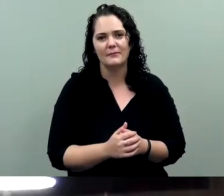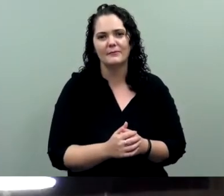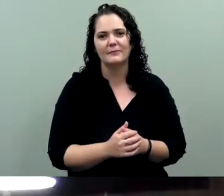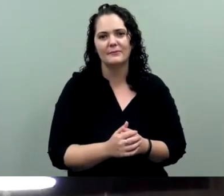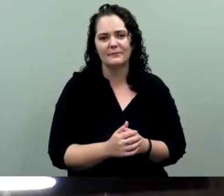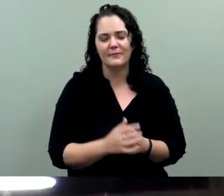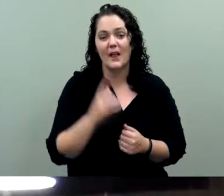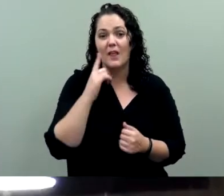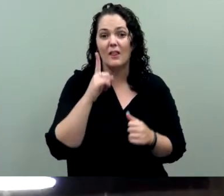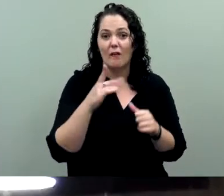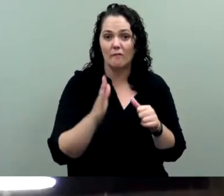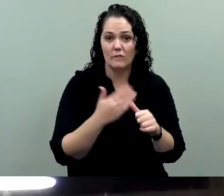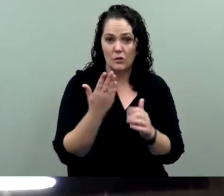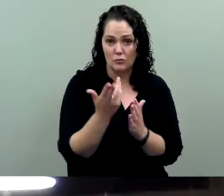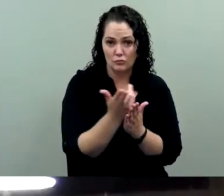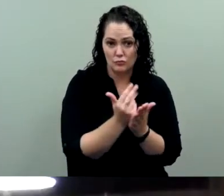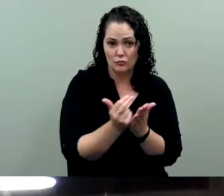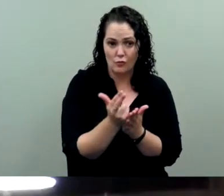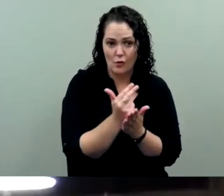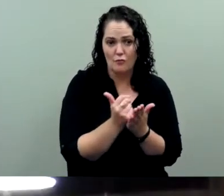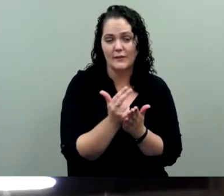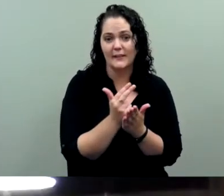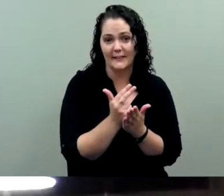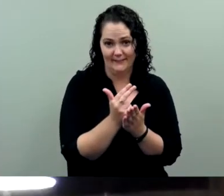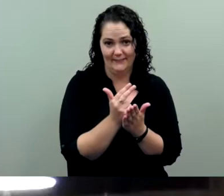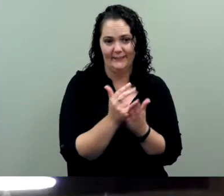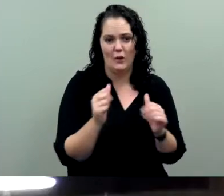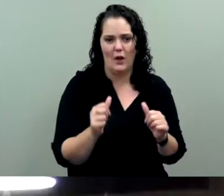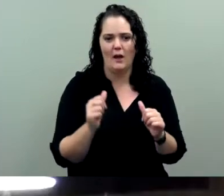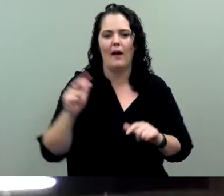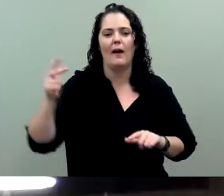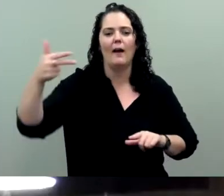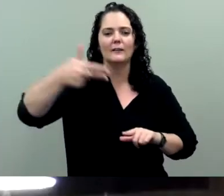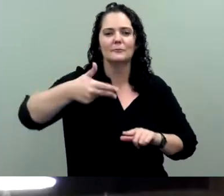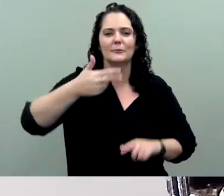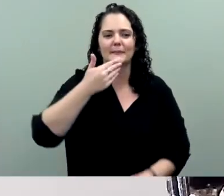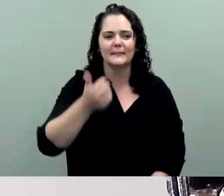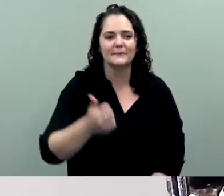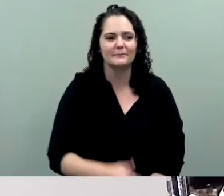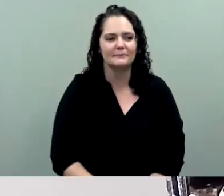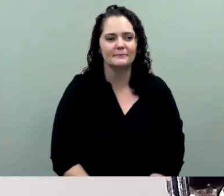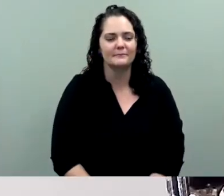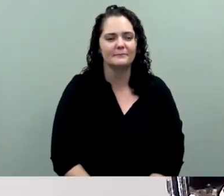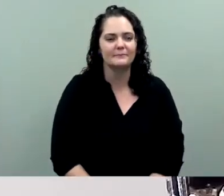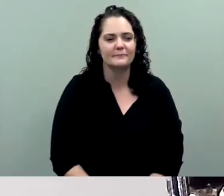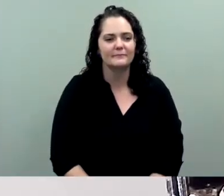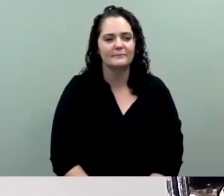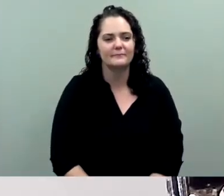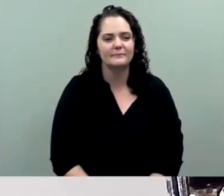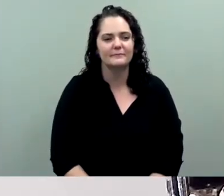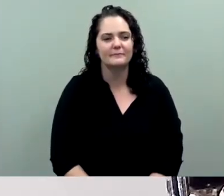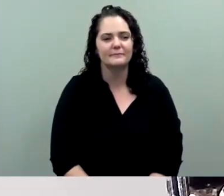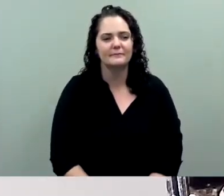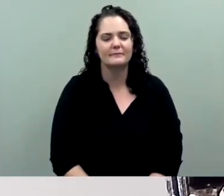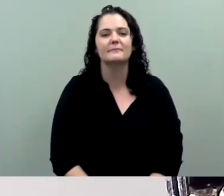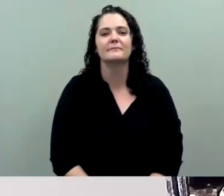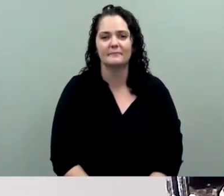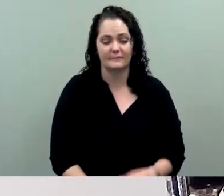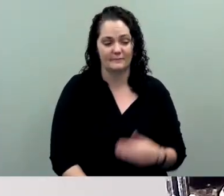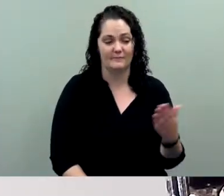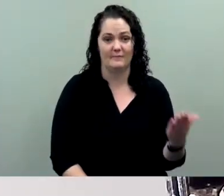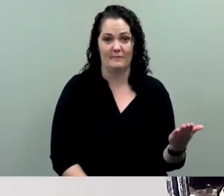actually going to use this artwork a little bit later too. Let's switch cameras again. Okay, so we have that beautiful